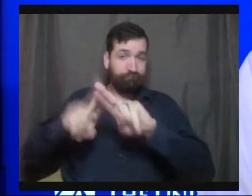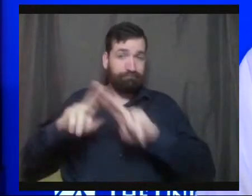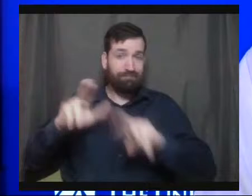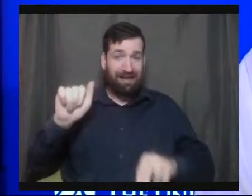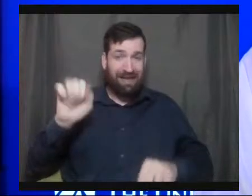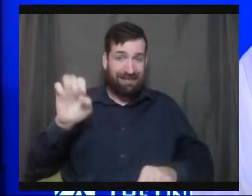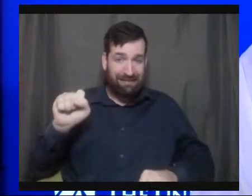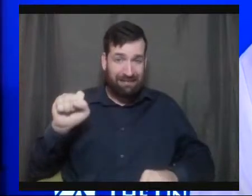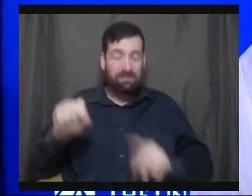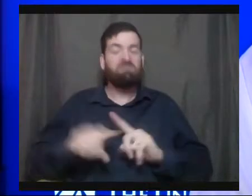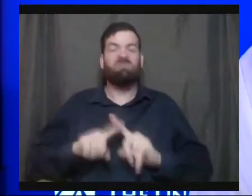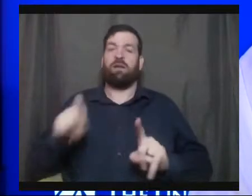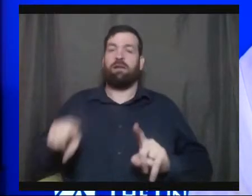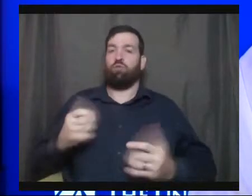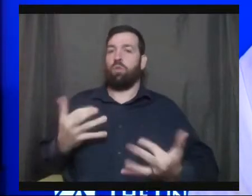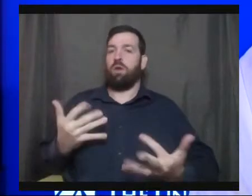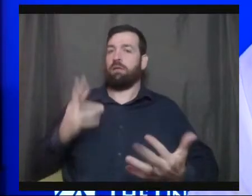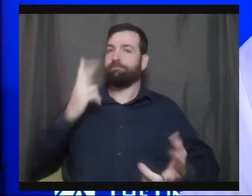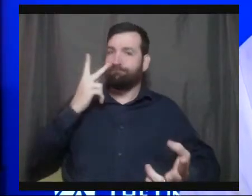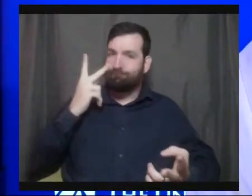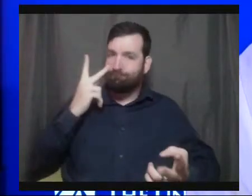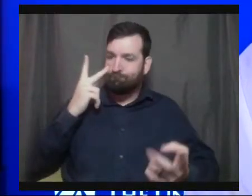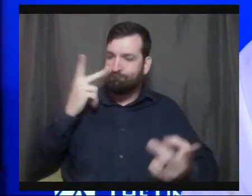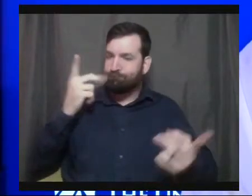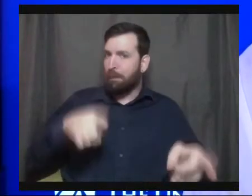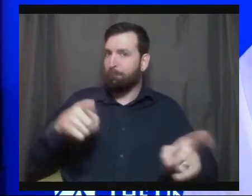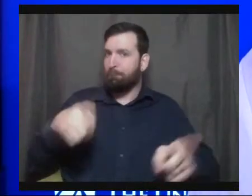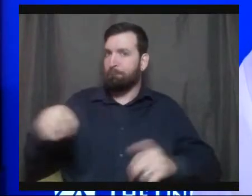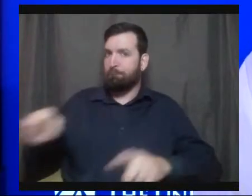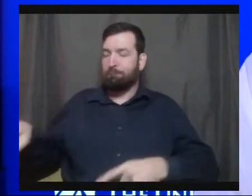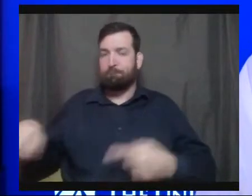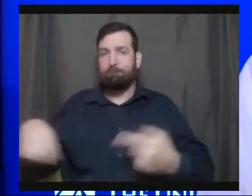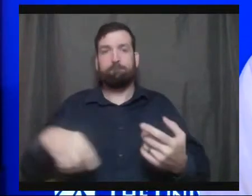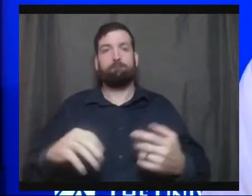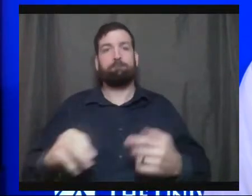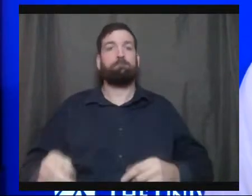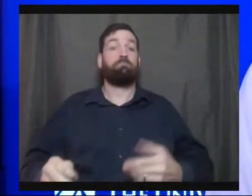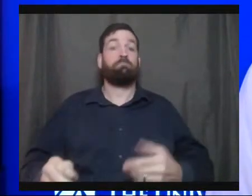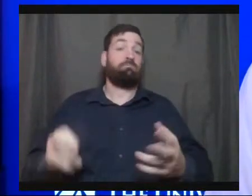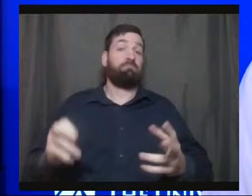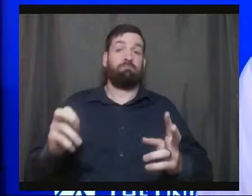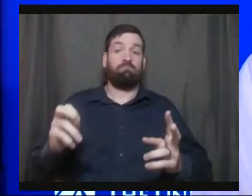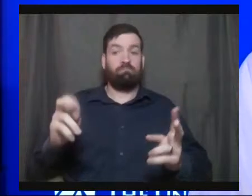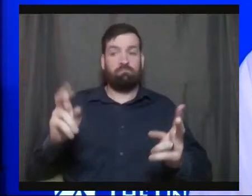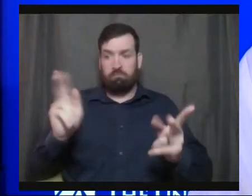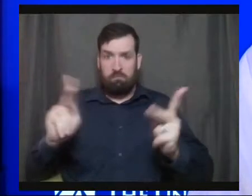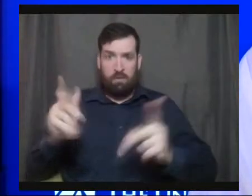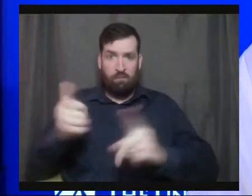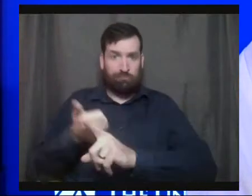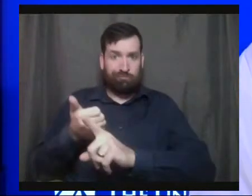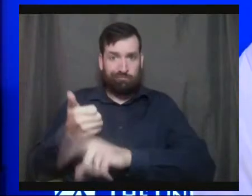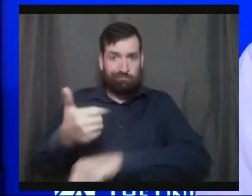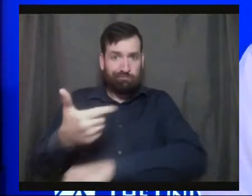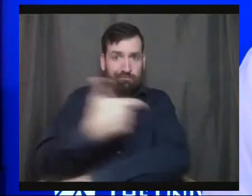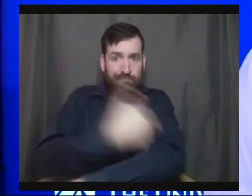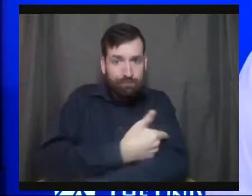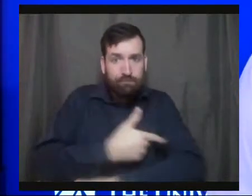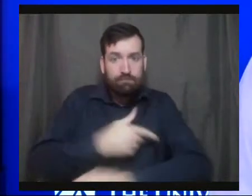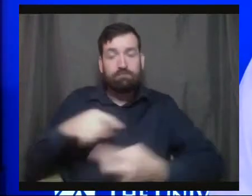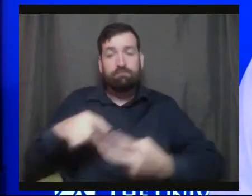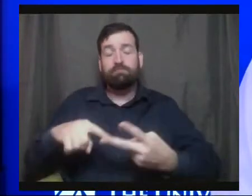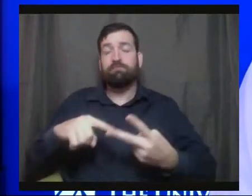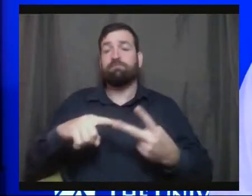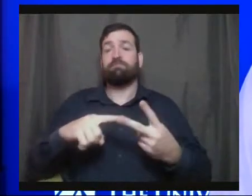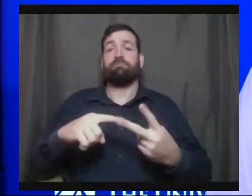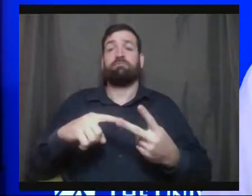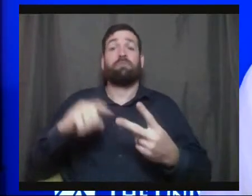see how everything plays out now with people being updated on their vaccinations and boosters with a